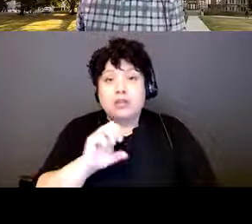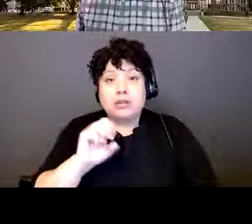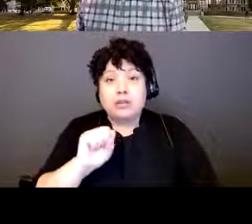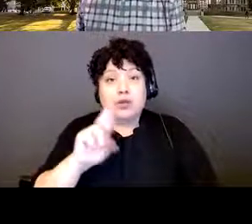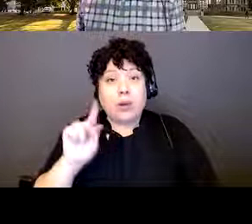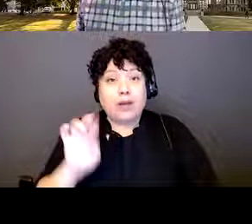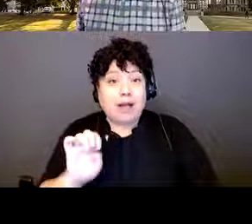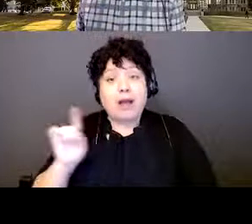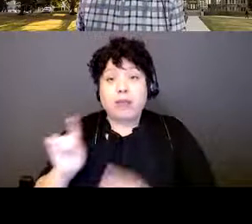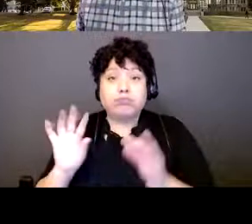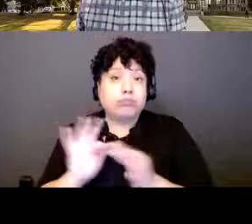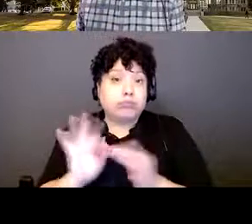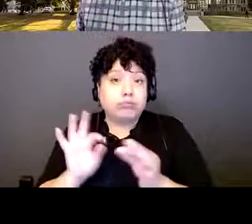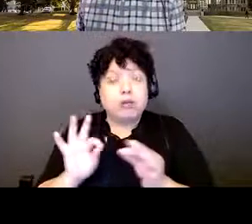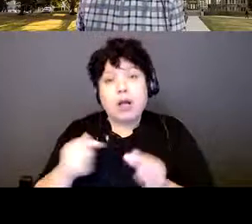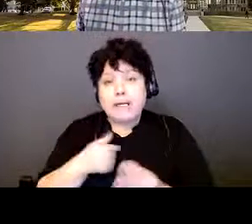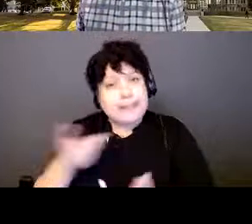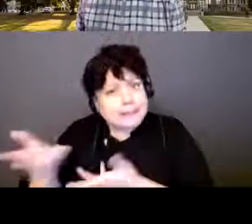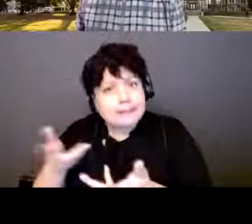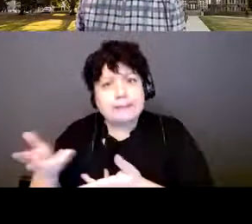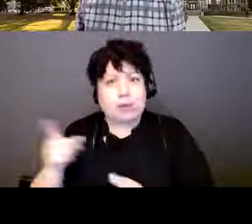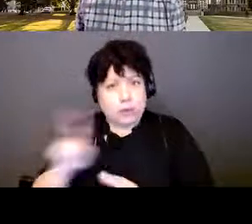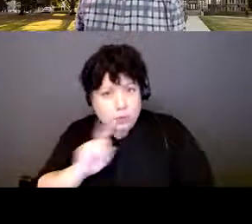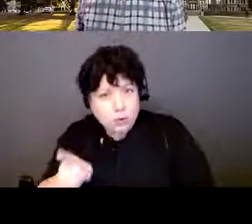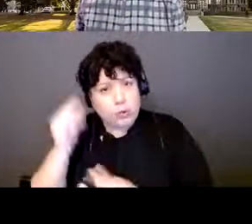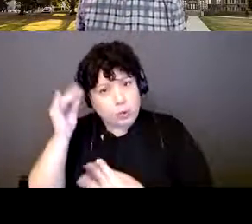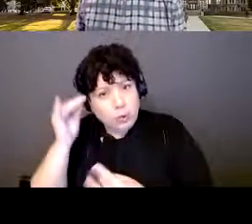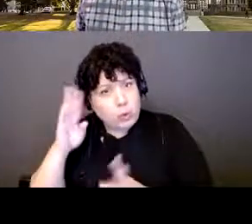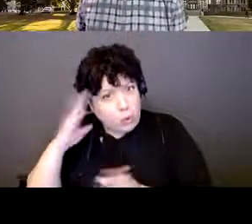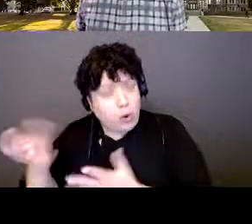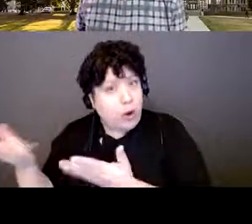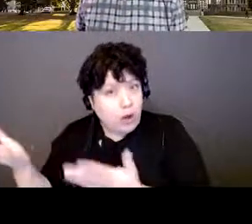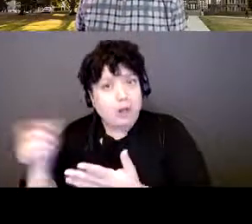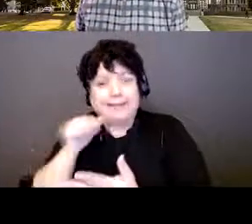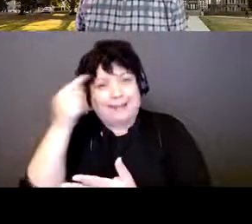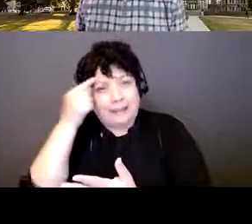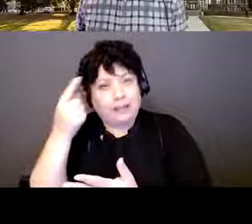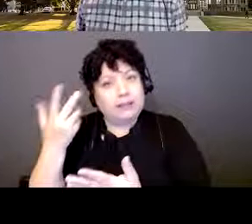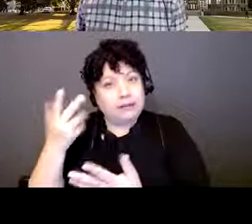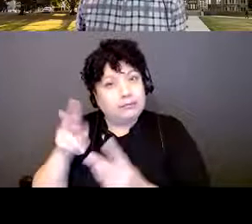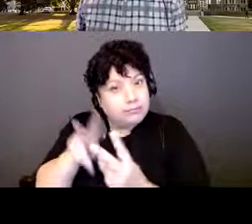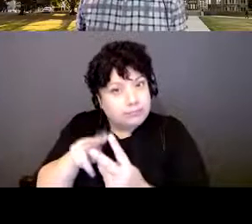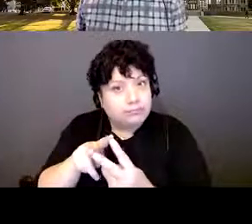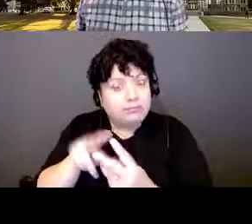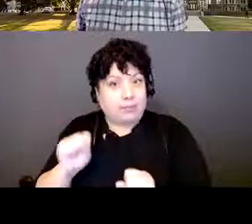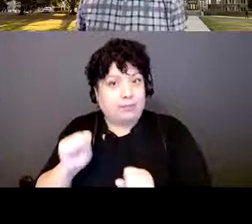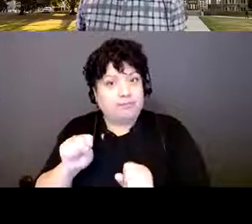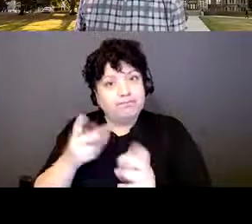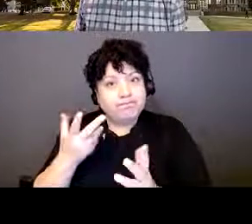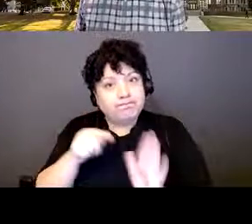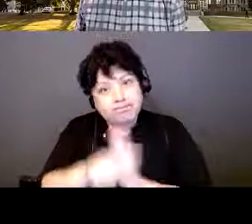per se without recognizing what the message was. Older victims are more reluctant to disclose